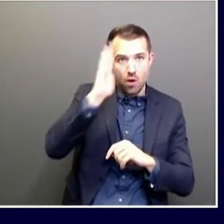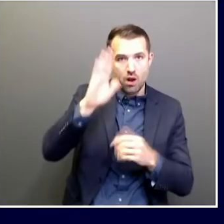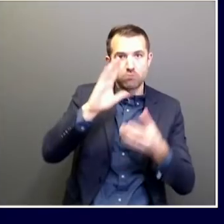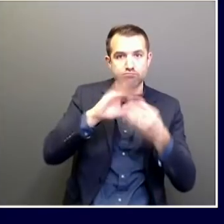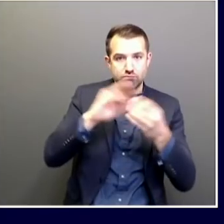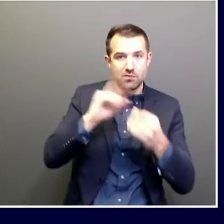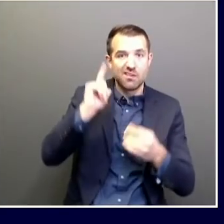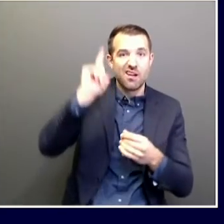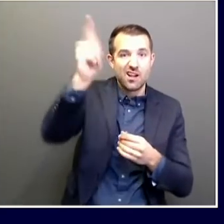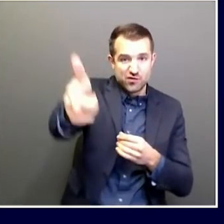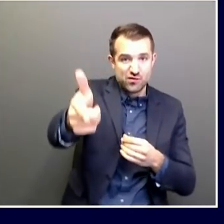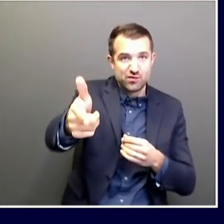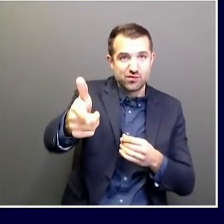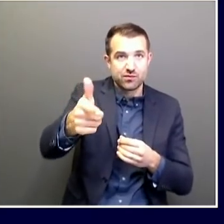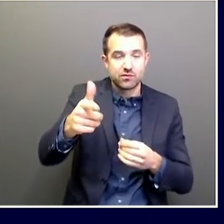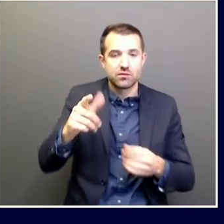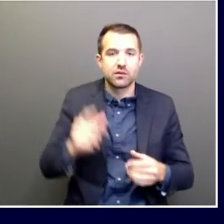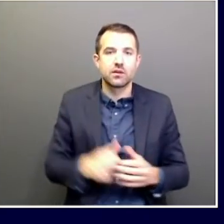weeks could look like,